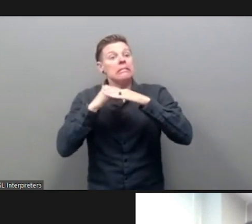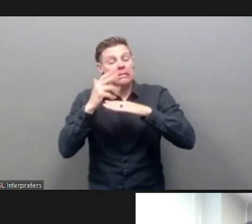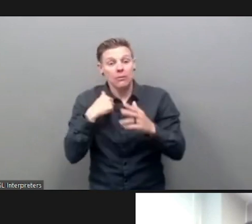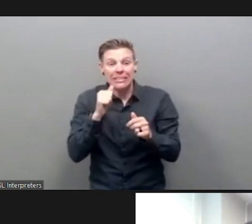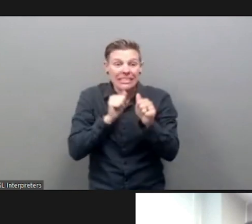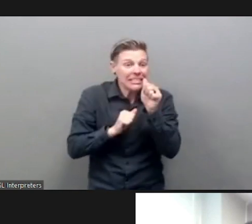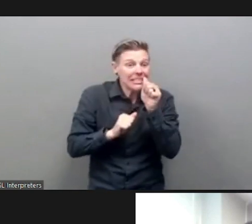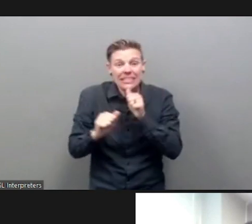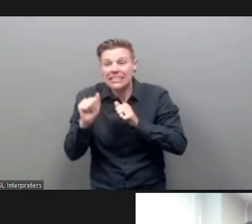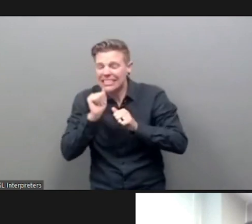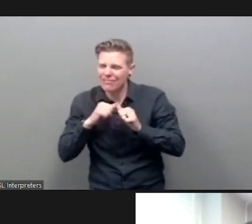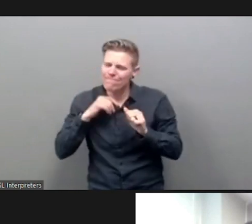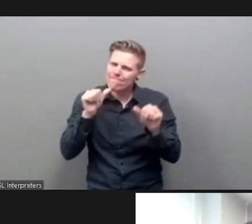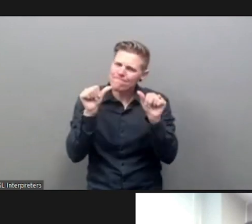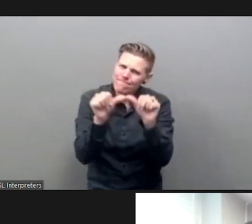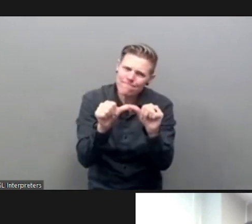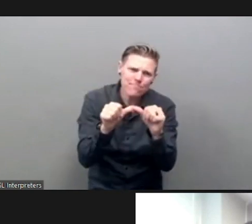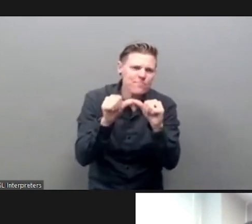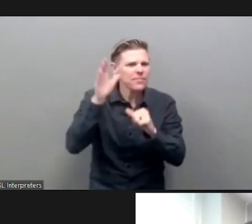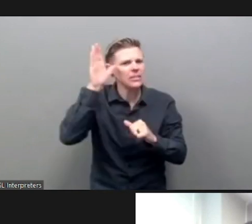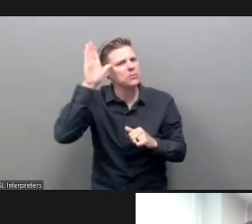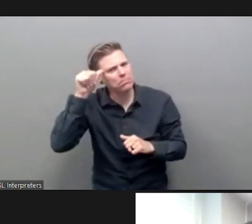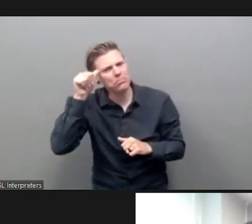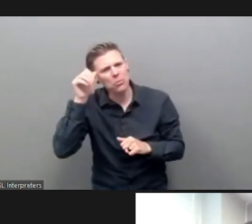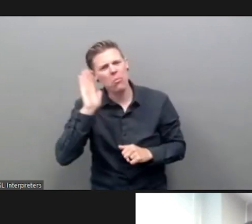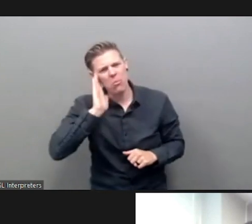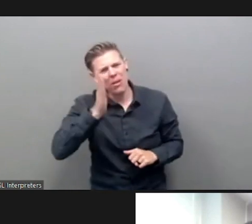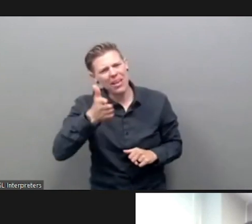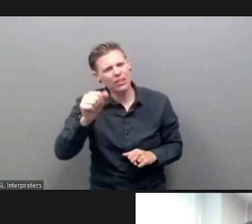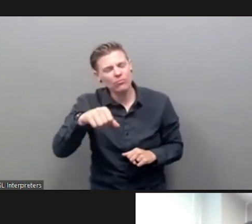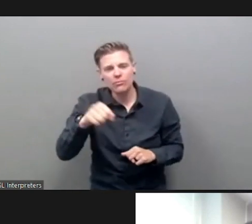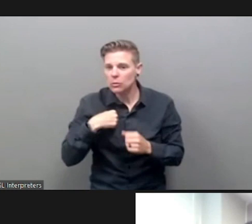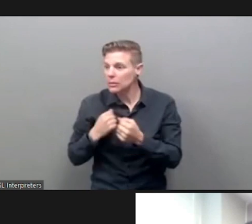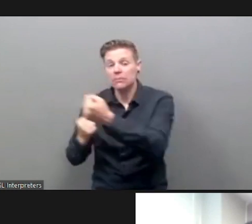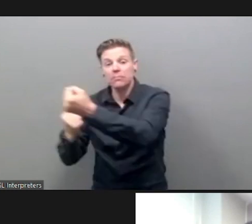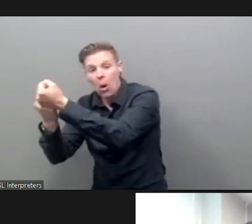and support one another when we can.